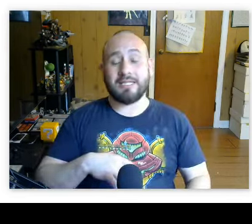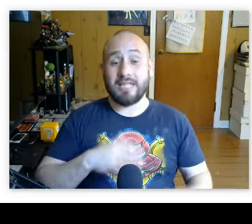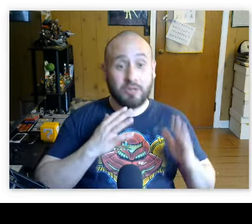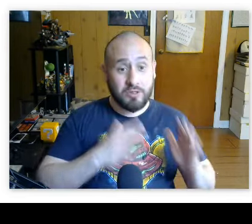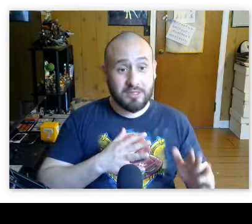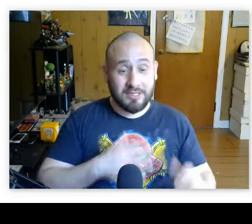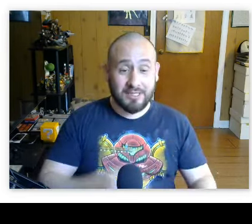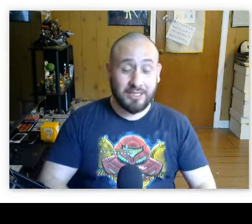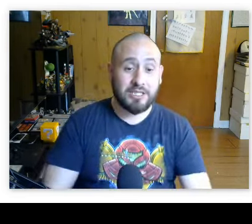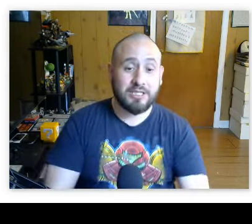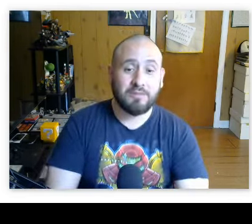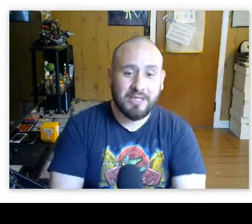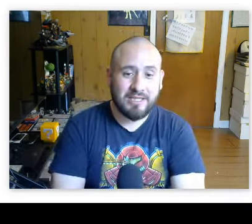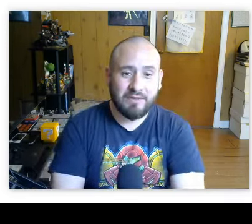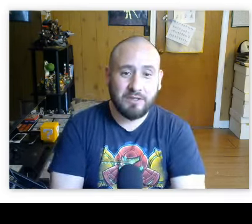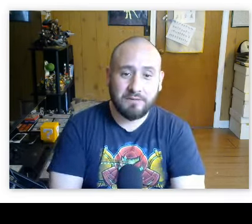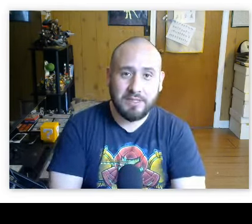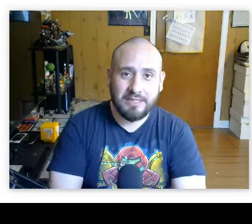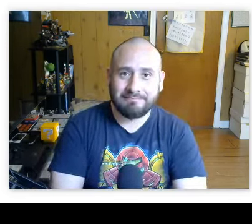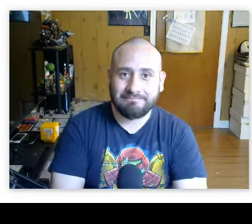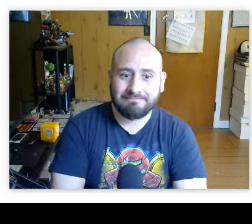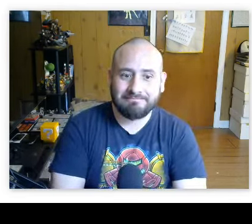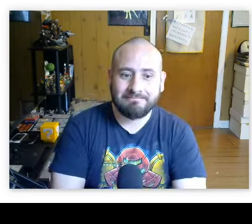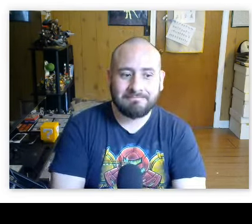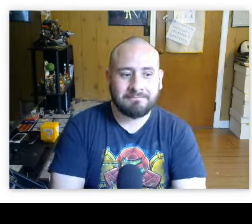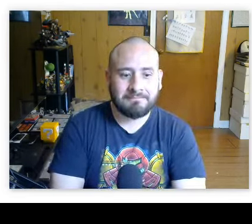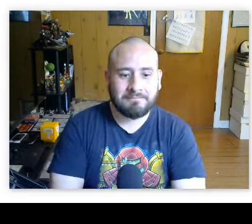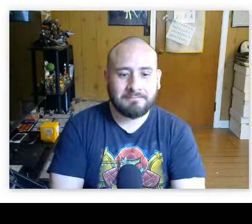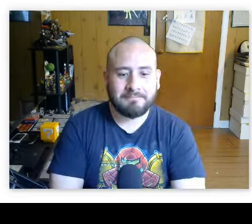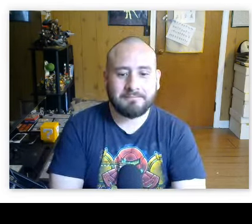it is not gross. It's delicious. What do you think the sign for tofu is?